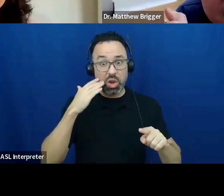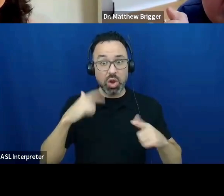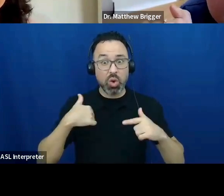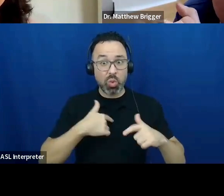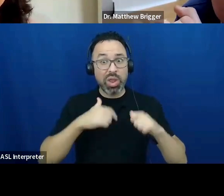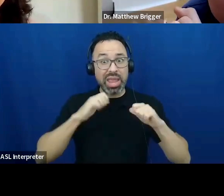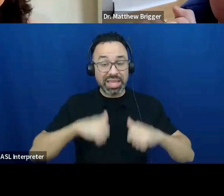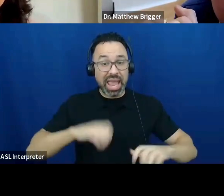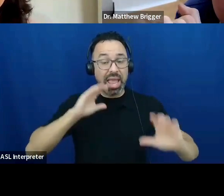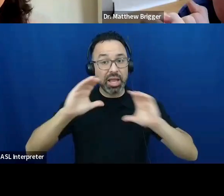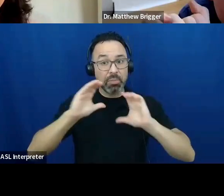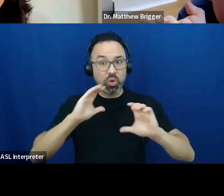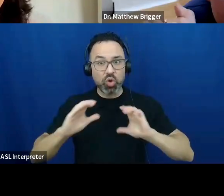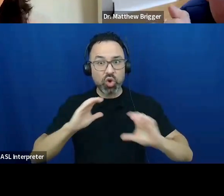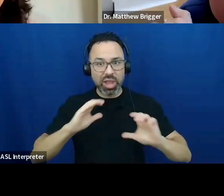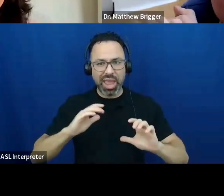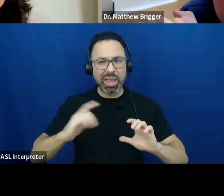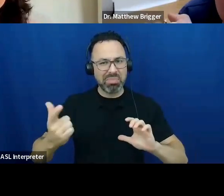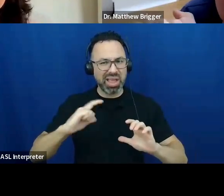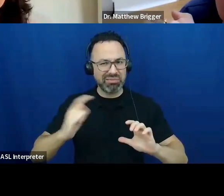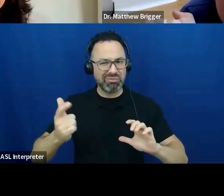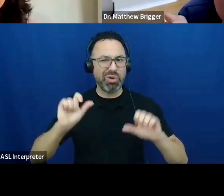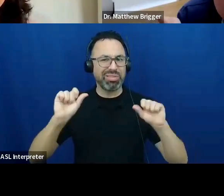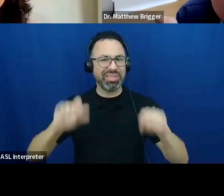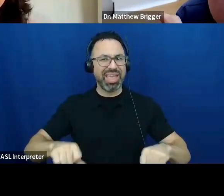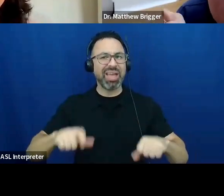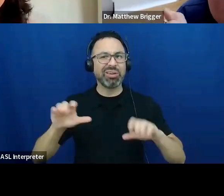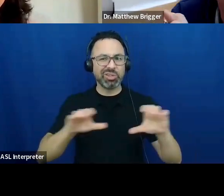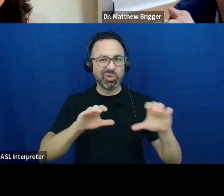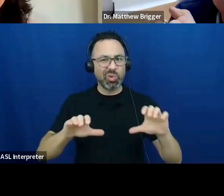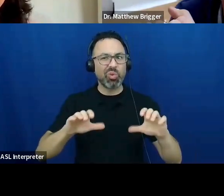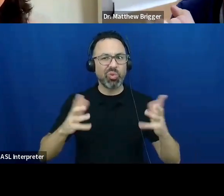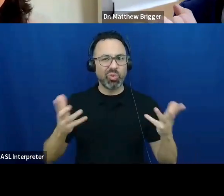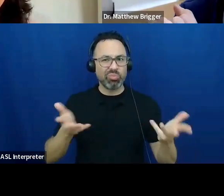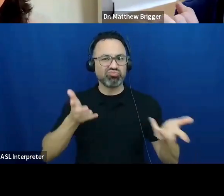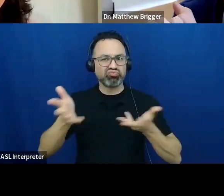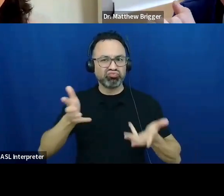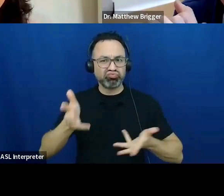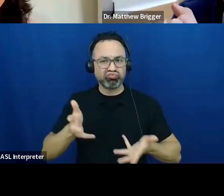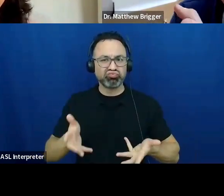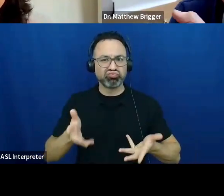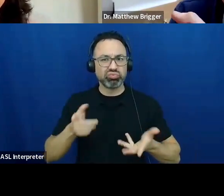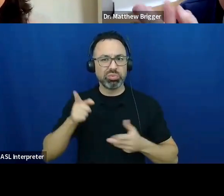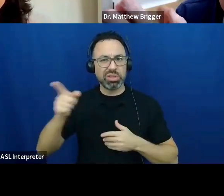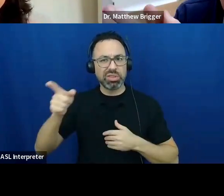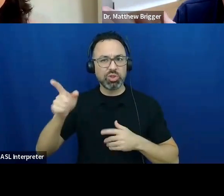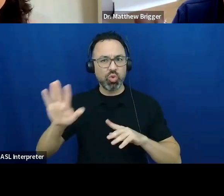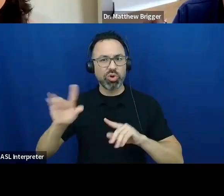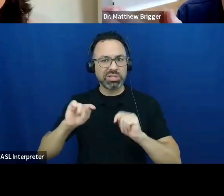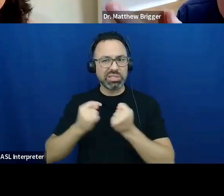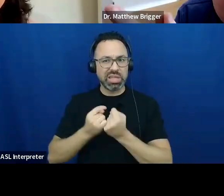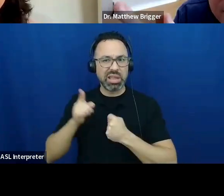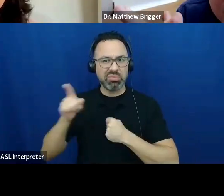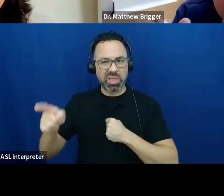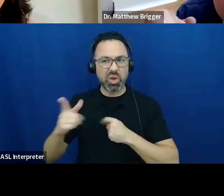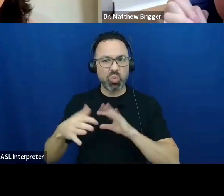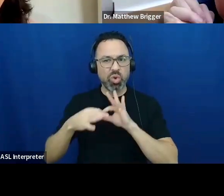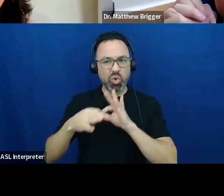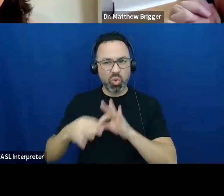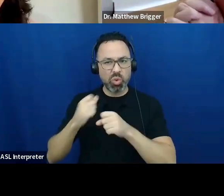to communicate in a way back and forth. And so we do that with the team on the ground. And so we'll form the